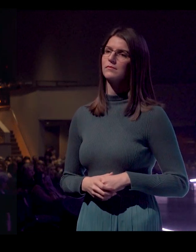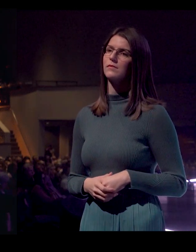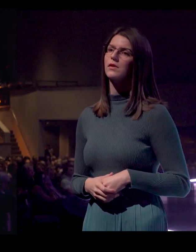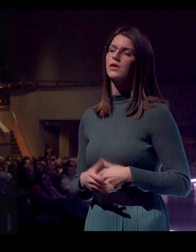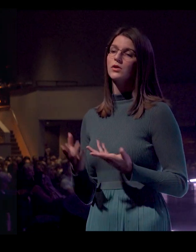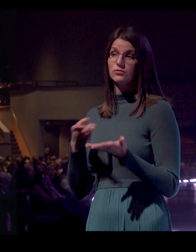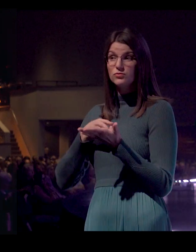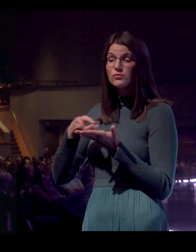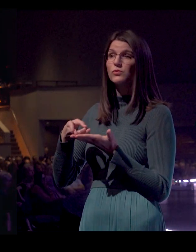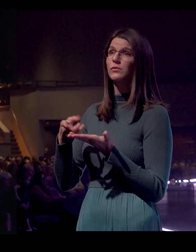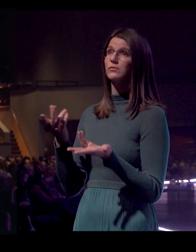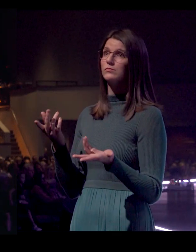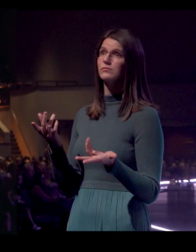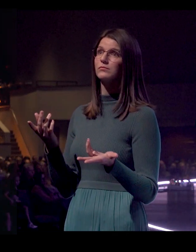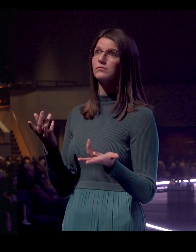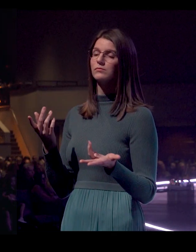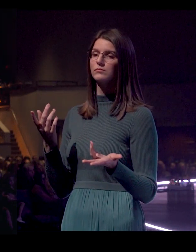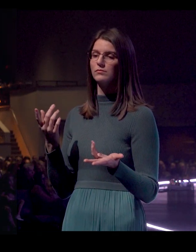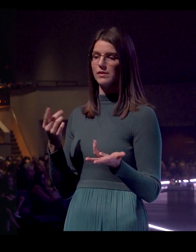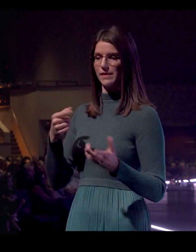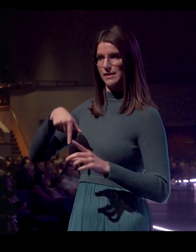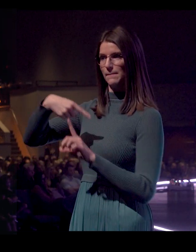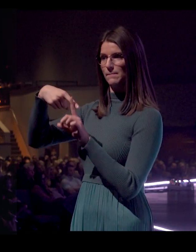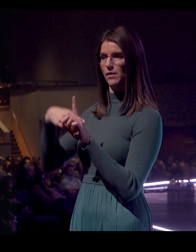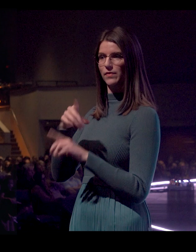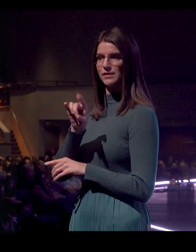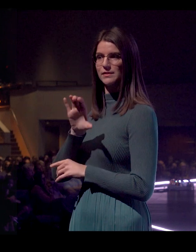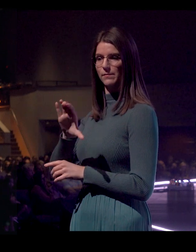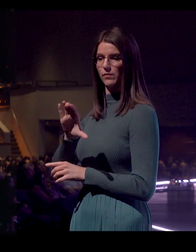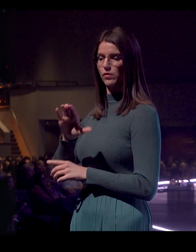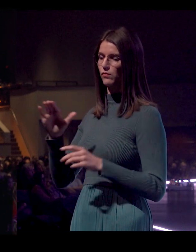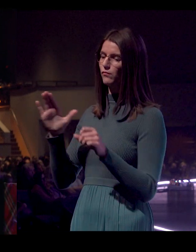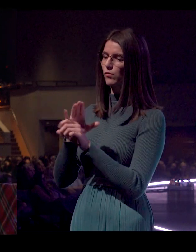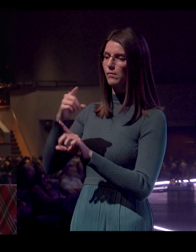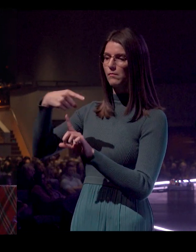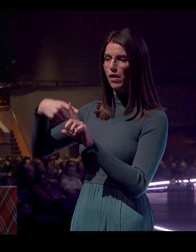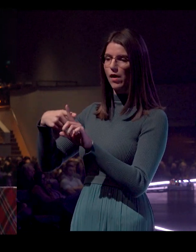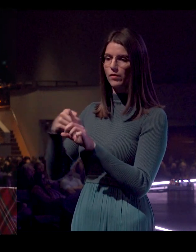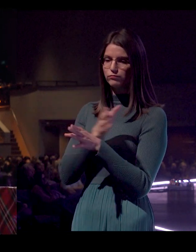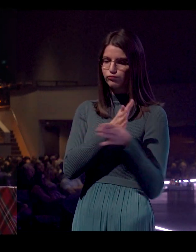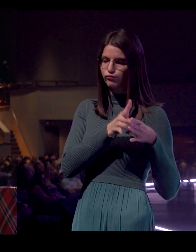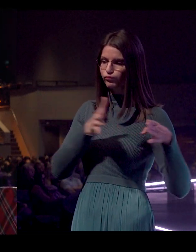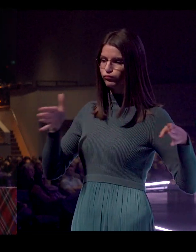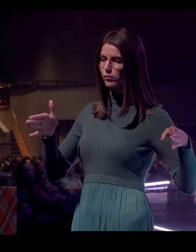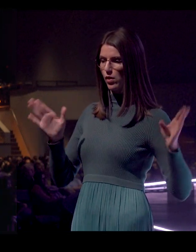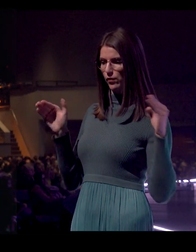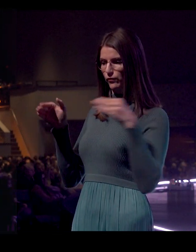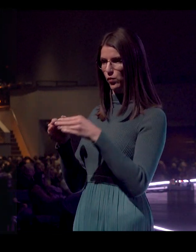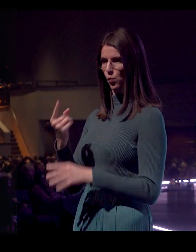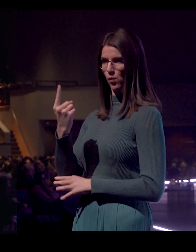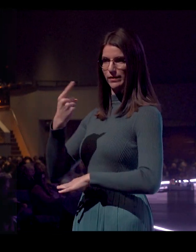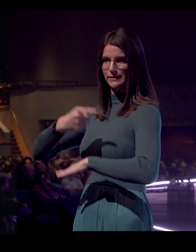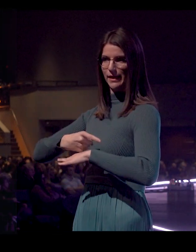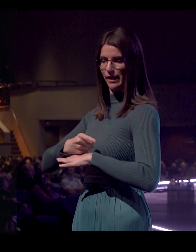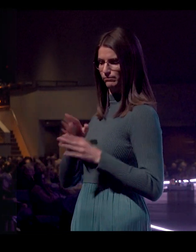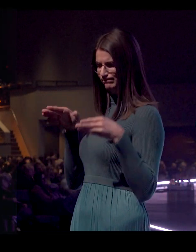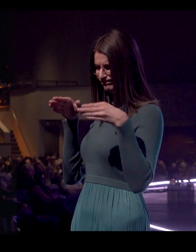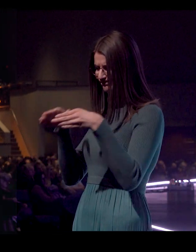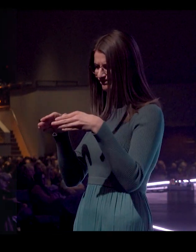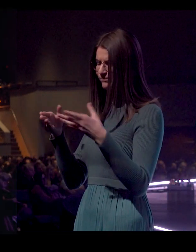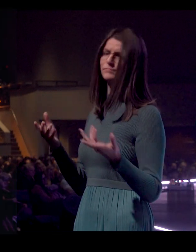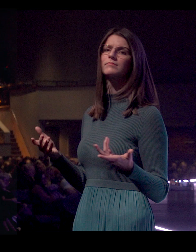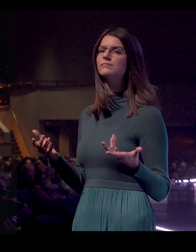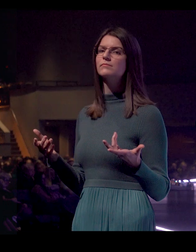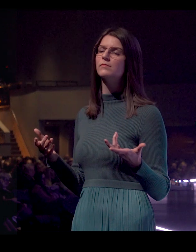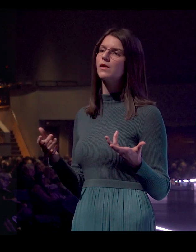whole month of December, we're kind of just focused on one day. And the question that seems to dominate our